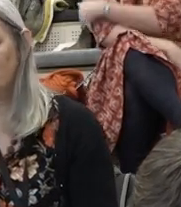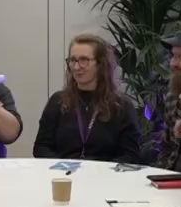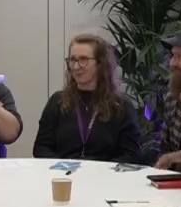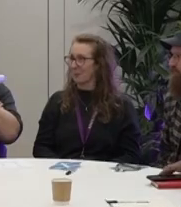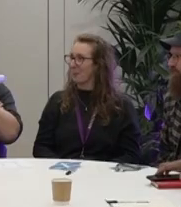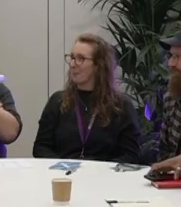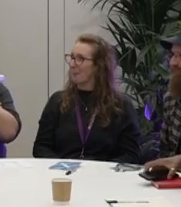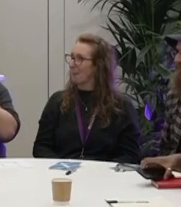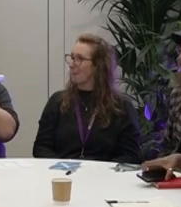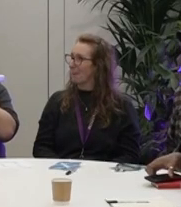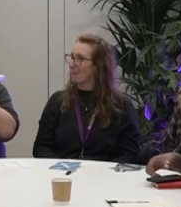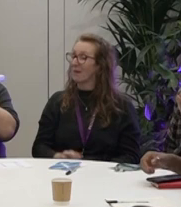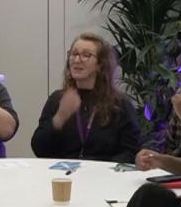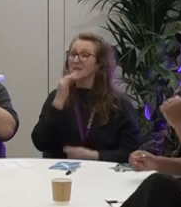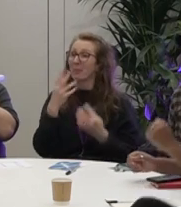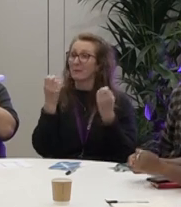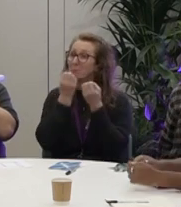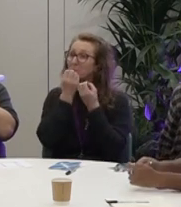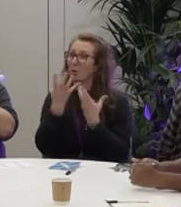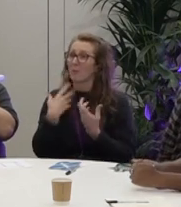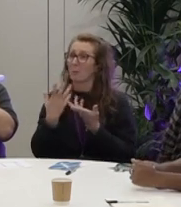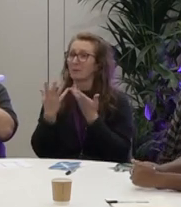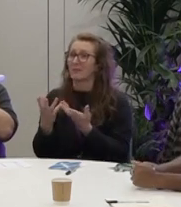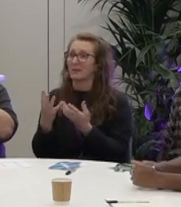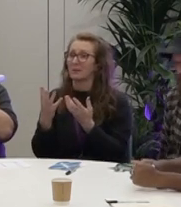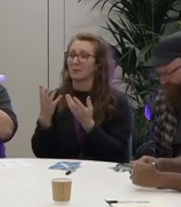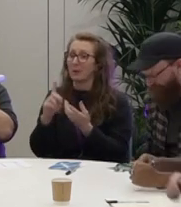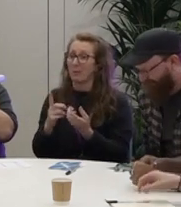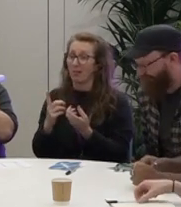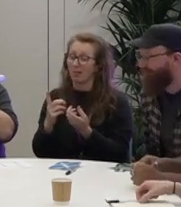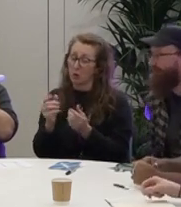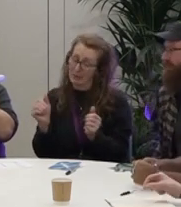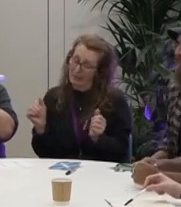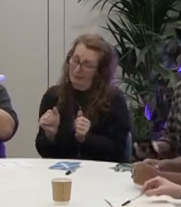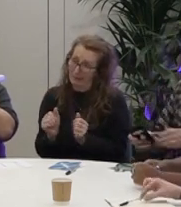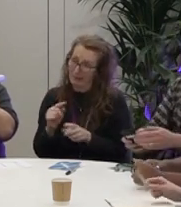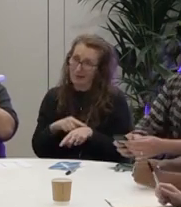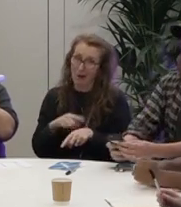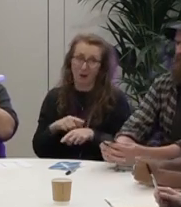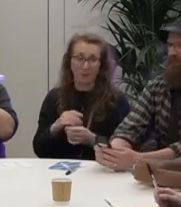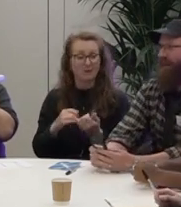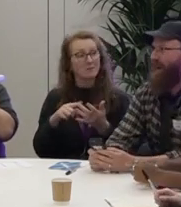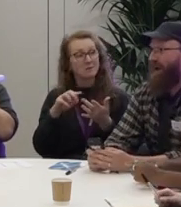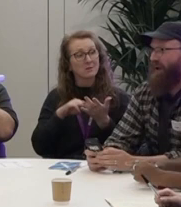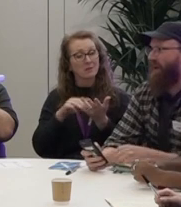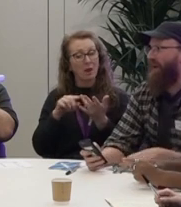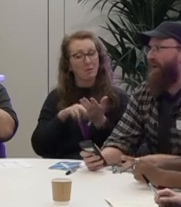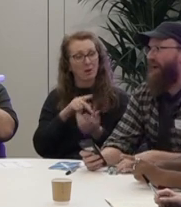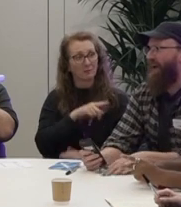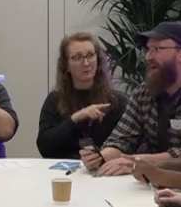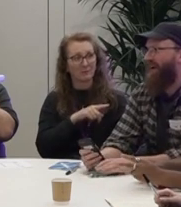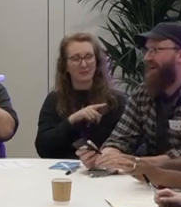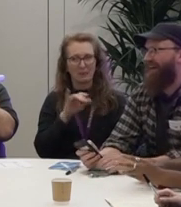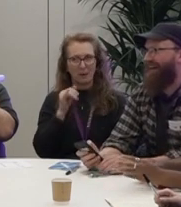See, there's something beautiful about giving people a certain amount of time. Simon, that might be a little